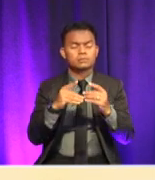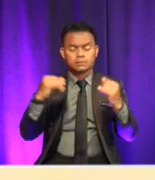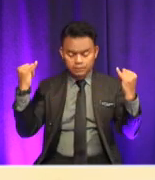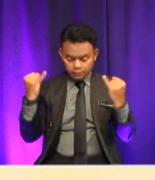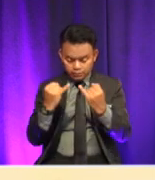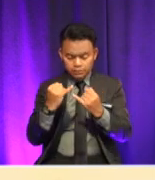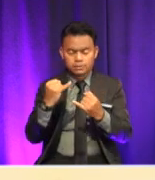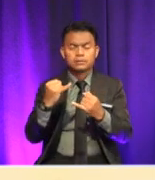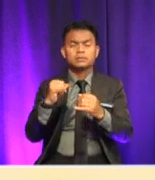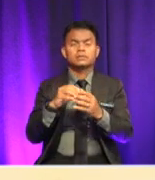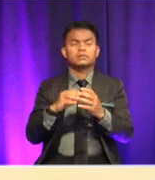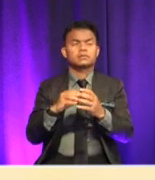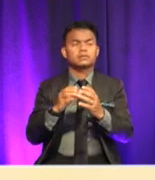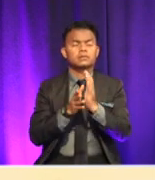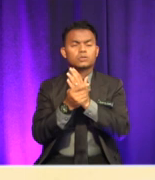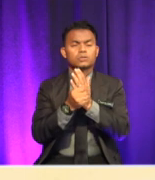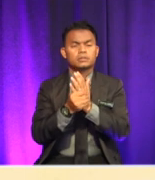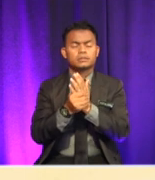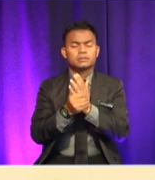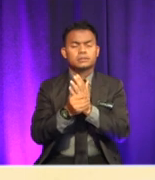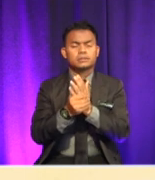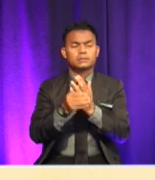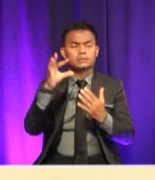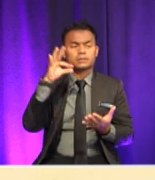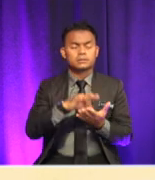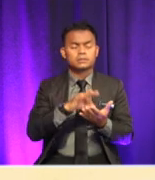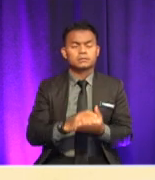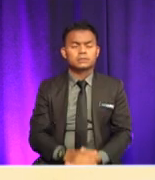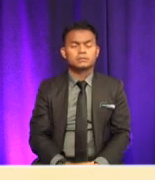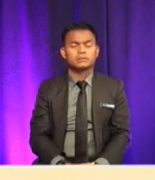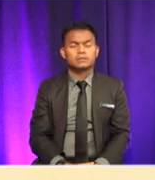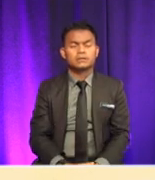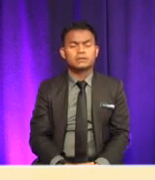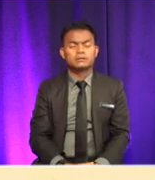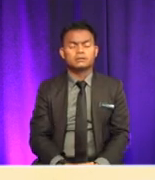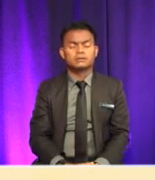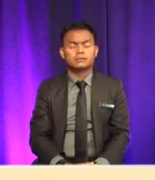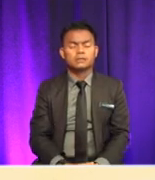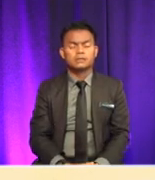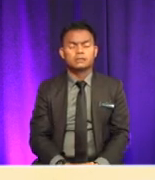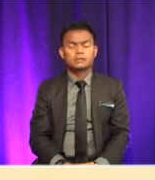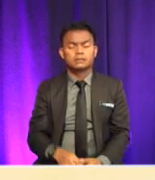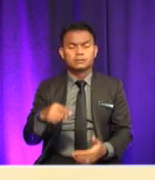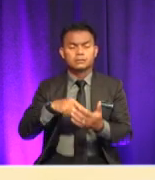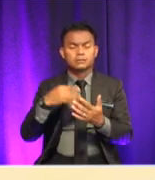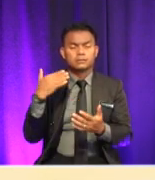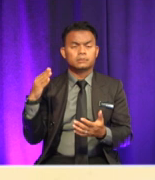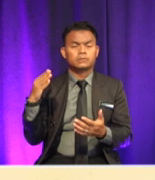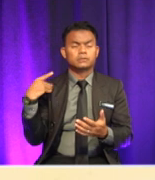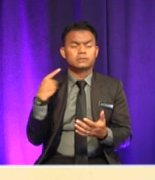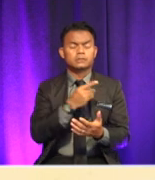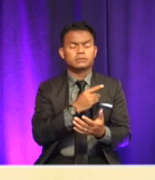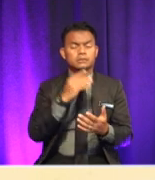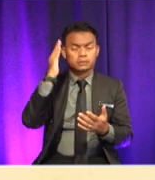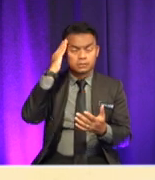rooster. Okay? He kidnapped Lani and his friends. Go back to the evidence. In the name of the law and asserts his power to torture them so that